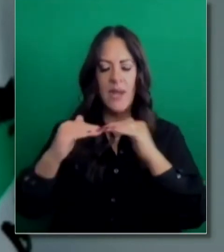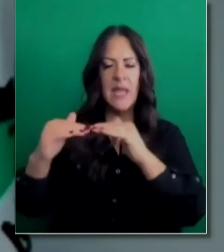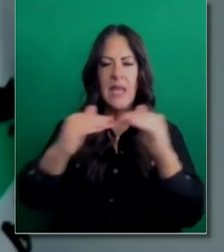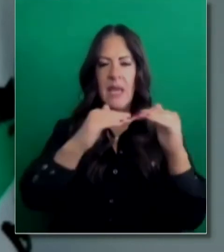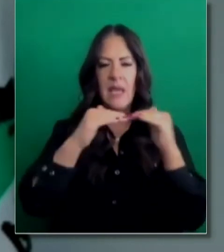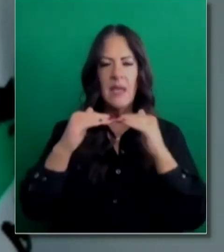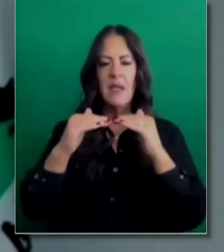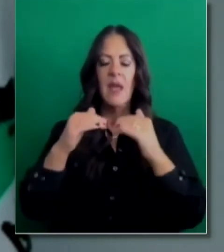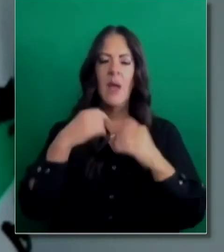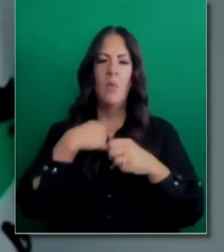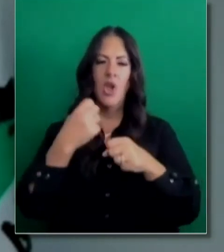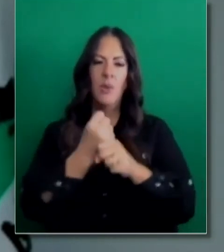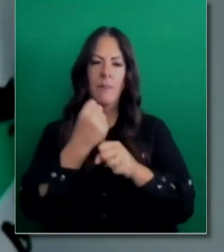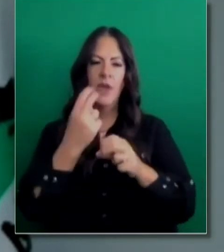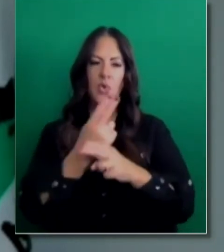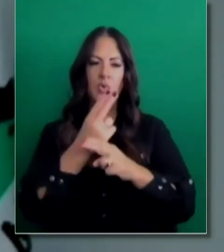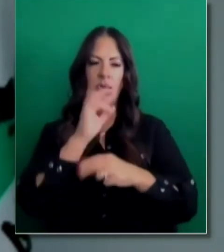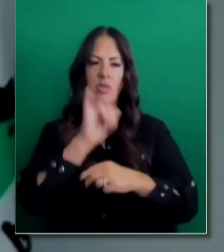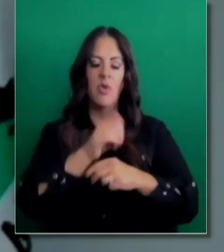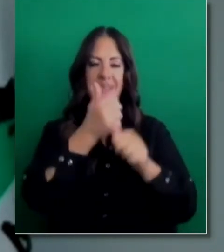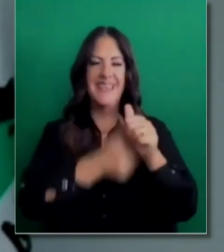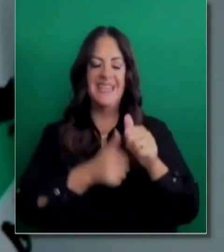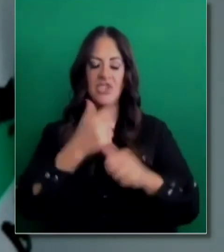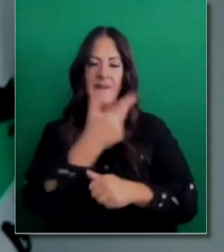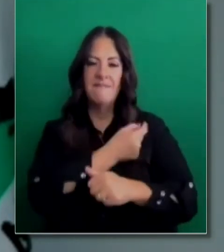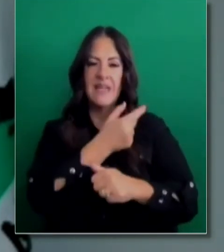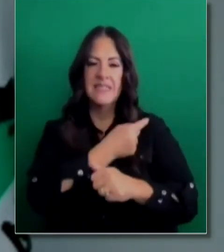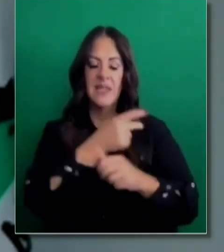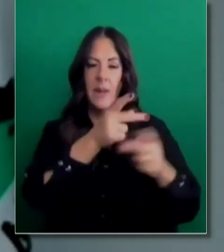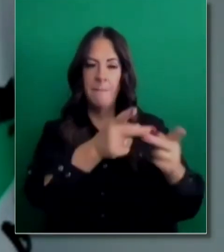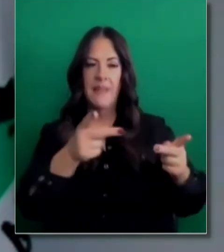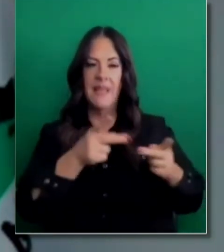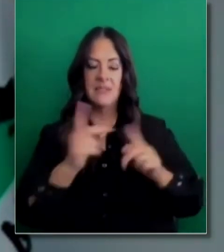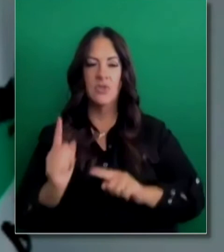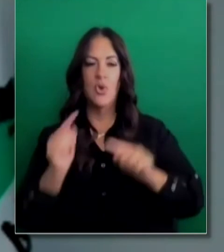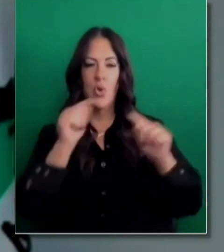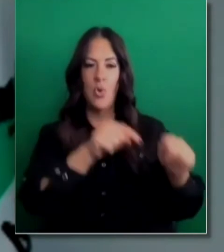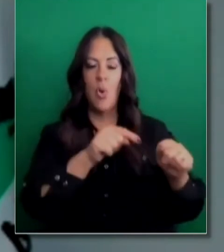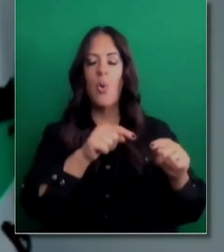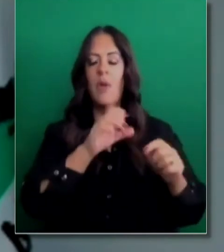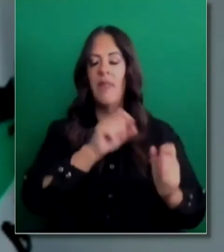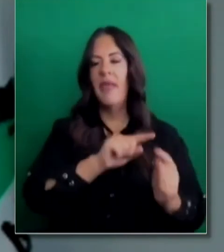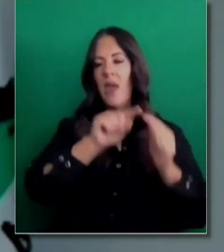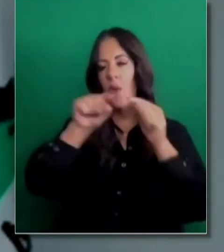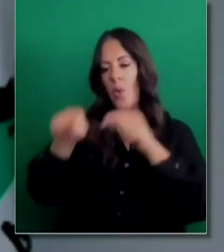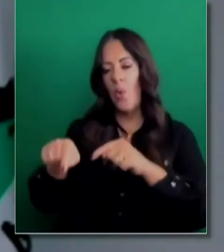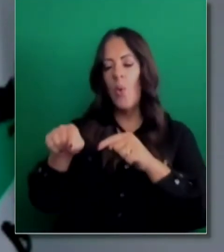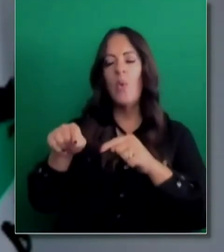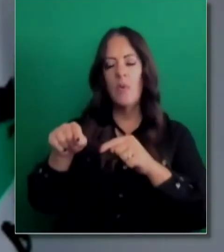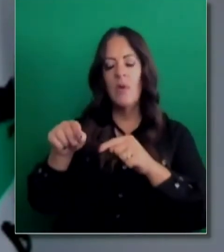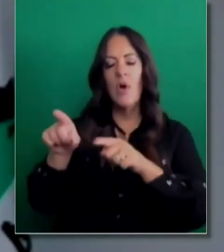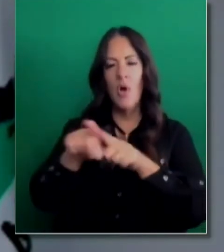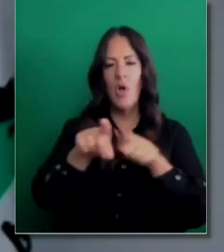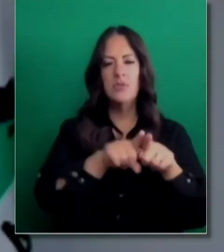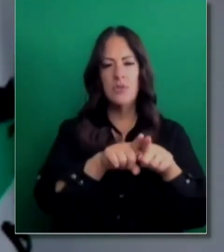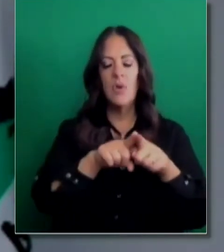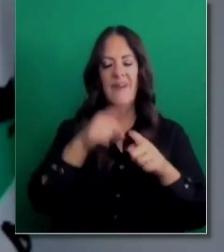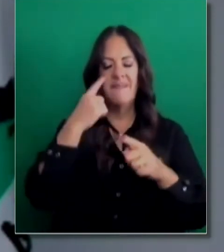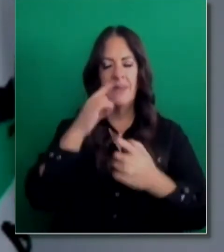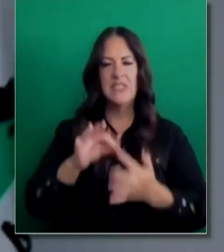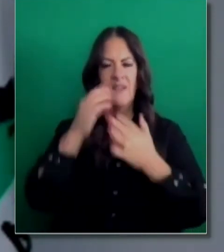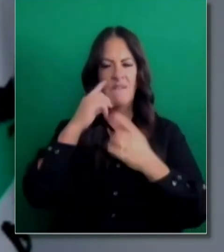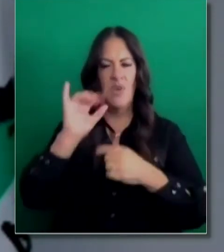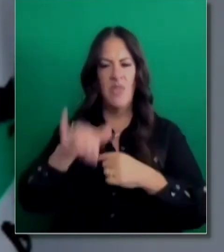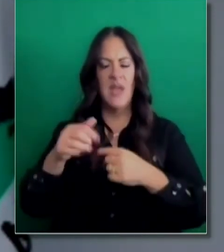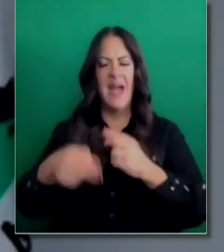vaccination sites as additional touch points where people can get vaccinated in these early groups is going to allow us to reach that